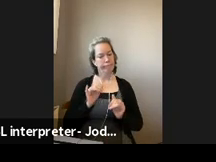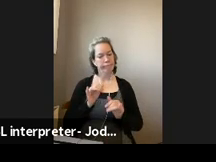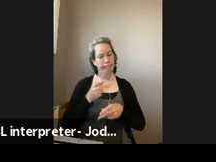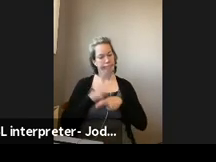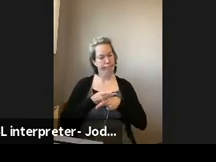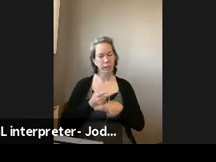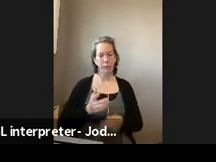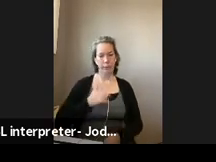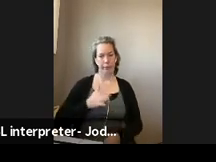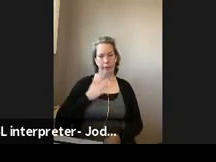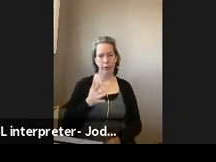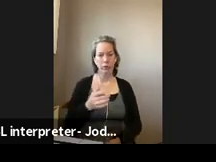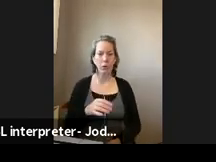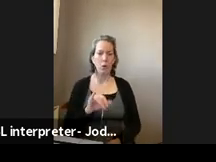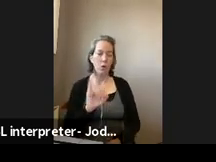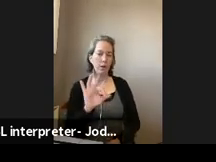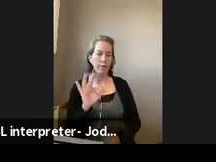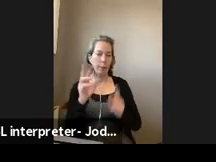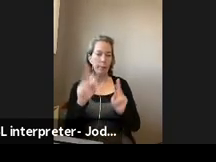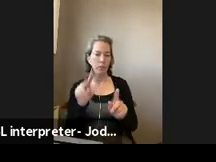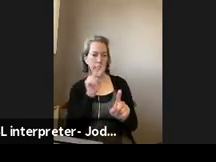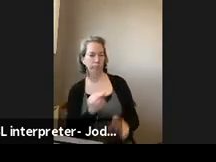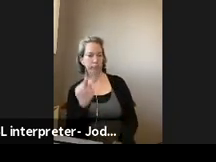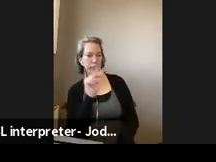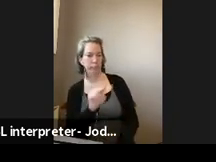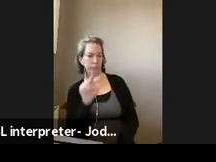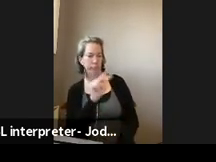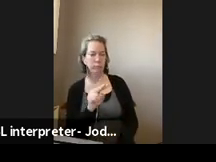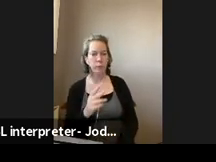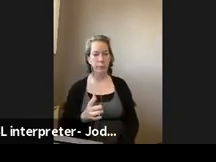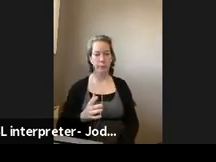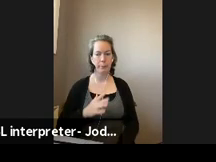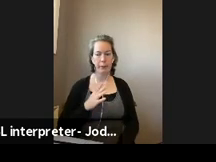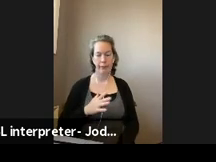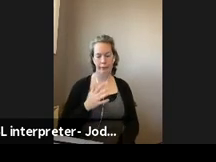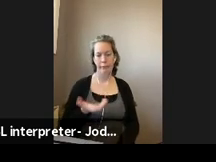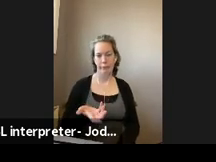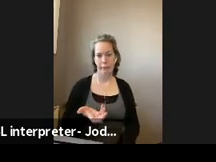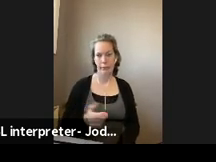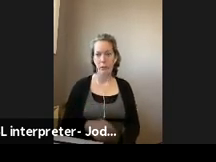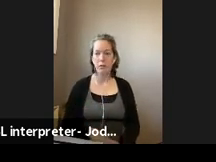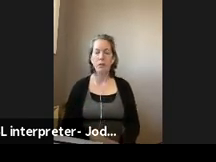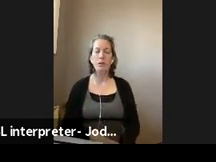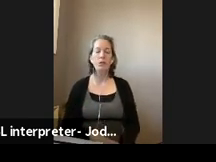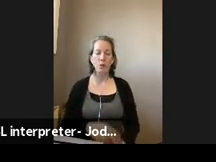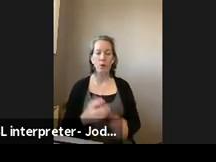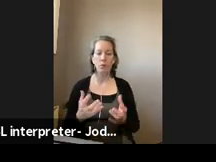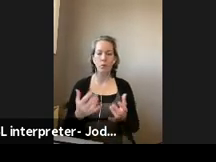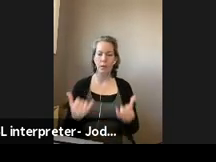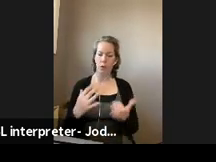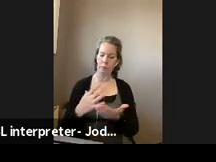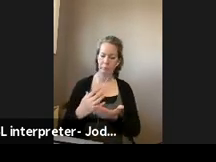they're leering at you or staring at you in a way that makes you uncomfortable. So we wanted to talk a bit about strategies for